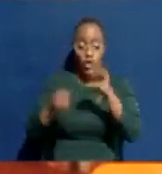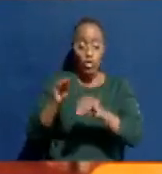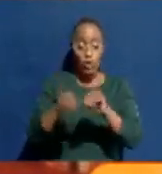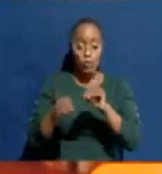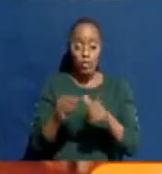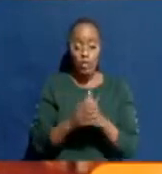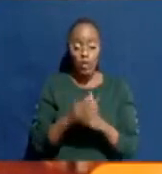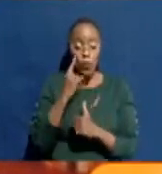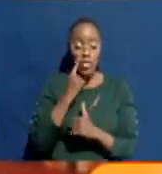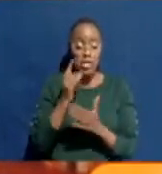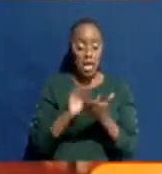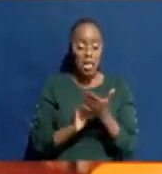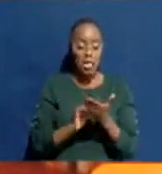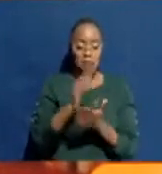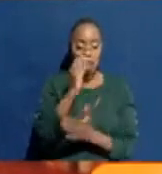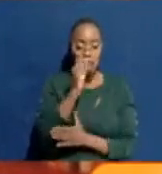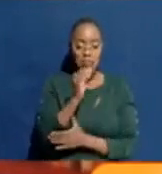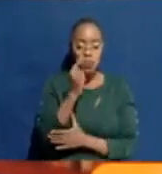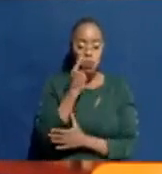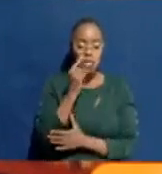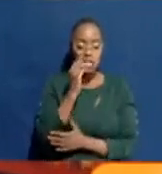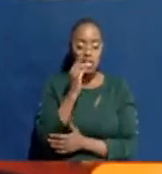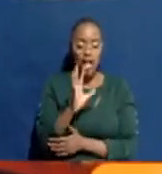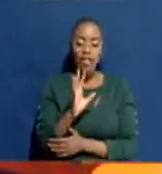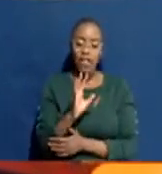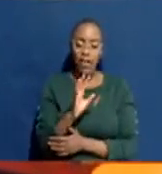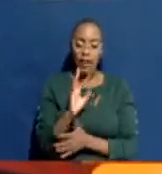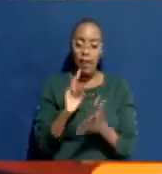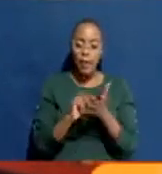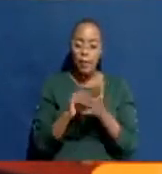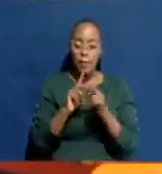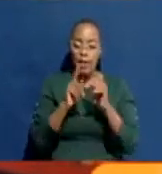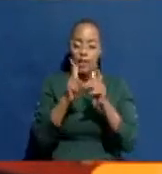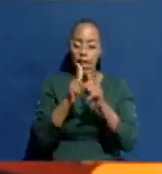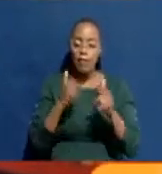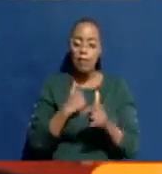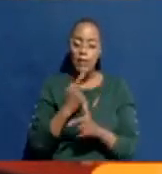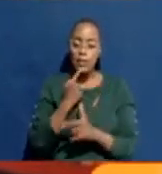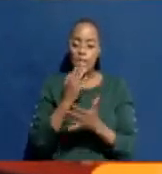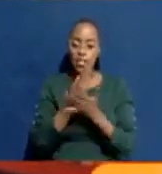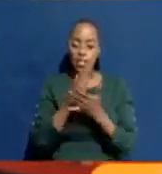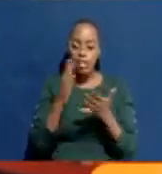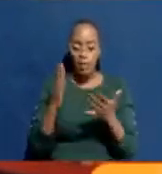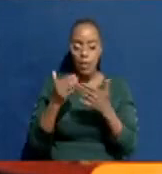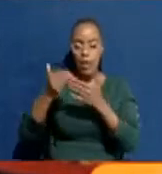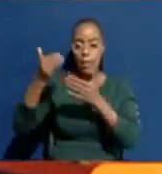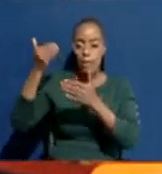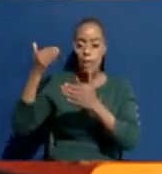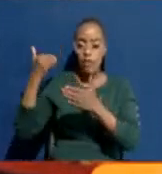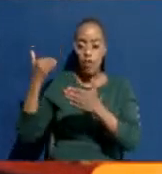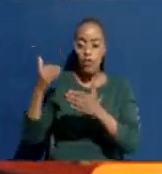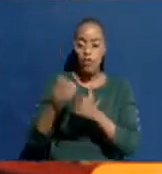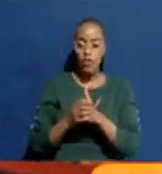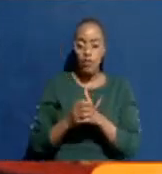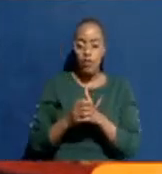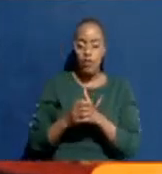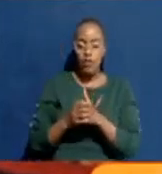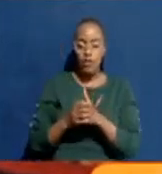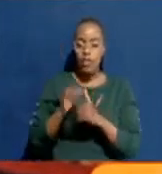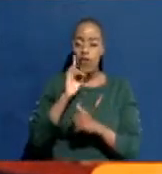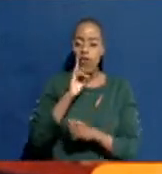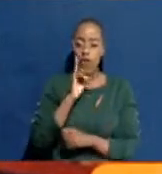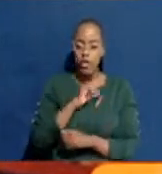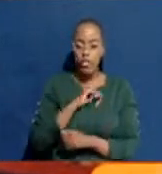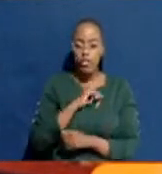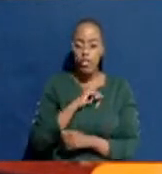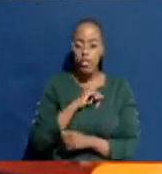They'll never see again. They'll never see again. But allow me to say something I wanted to say earlier. Can you first finish by